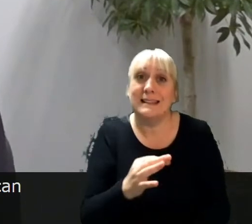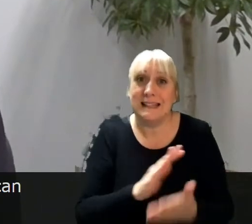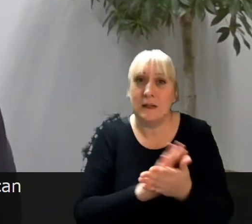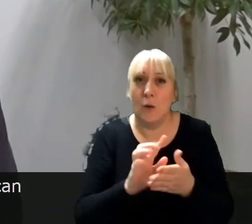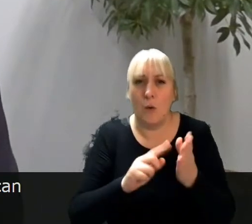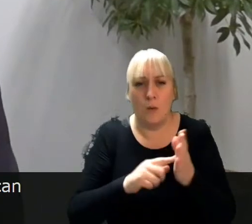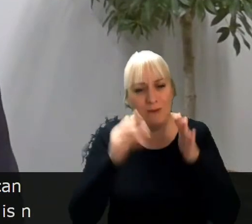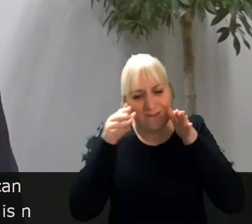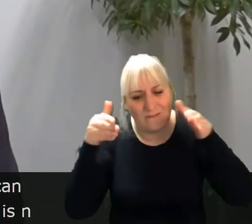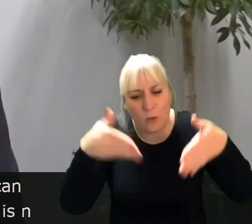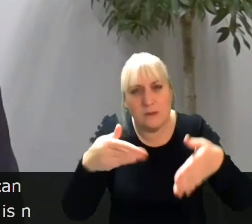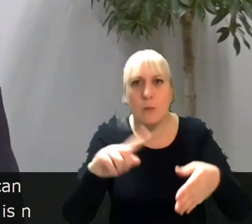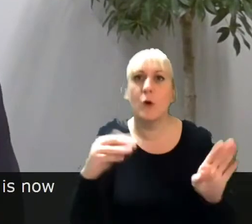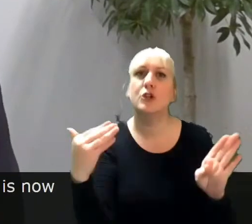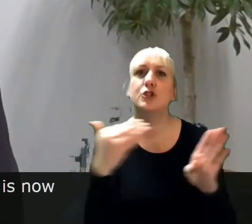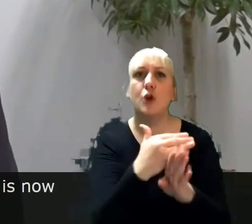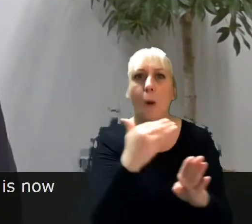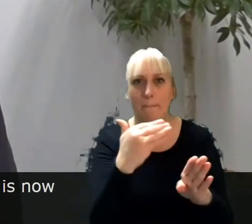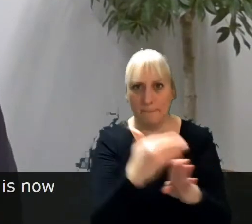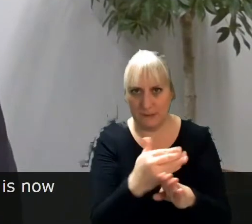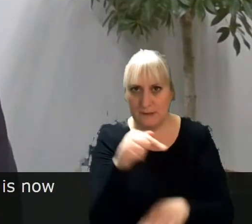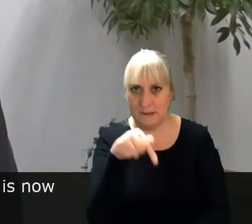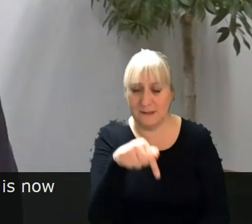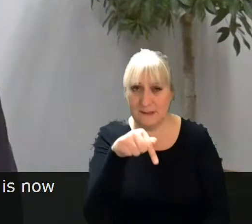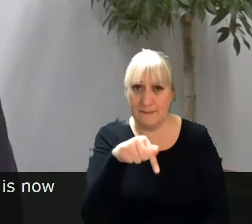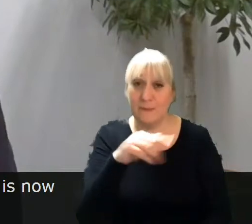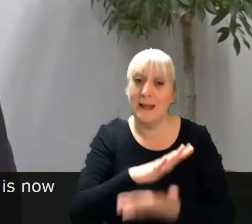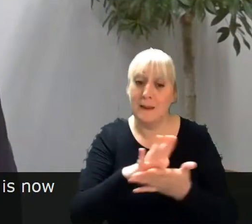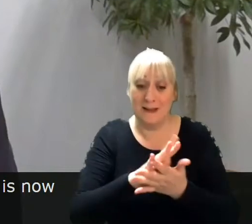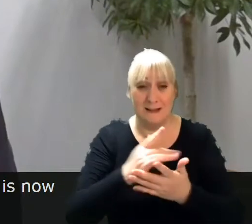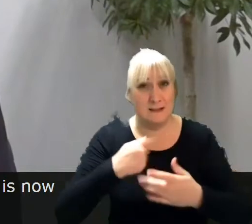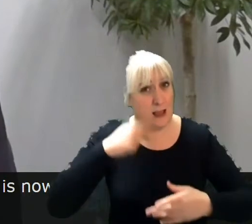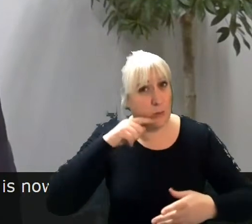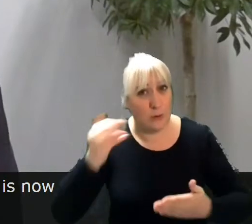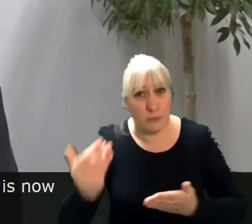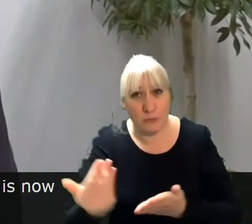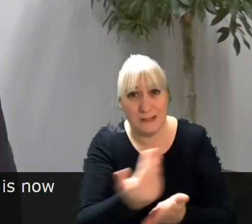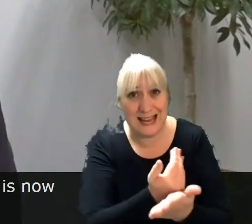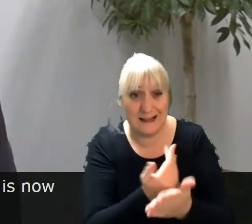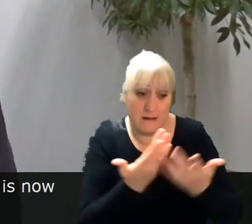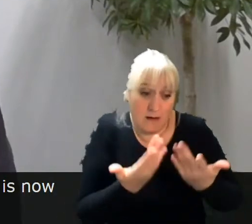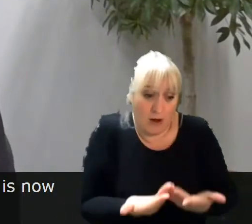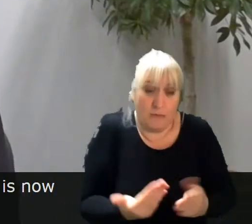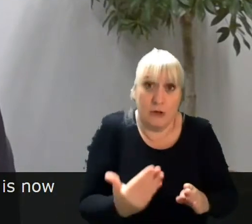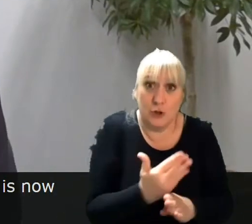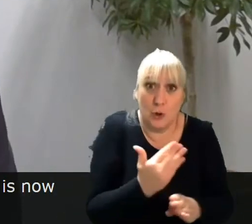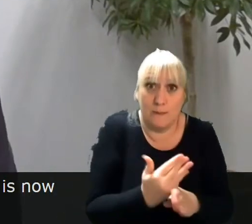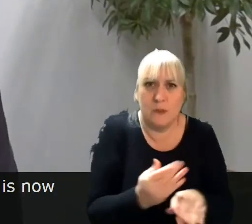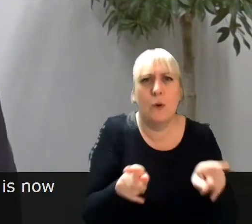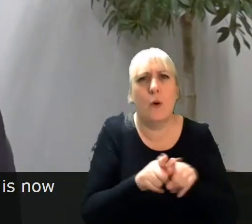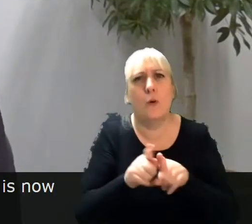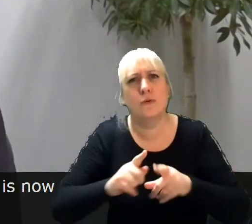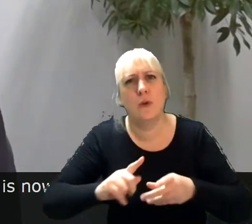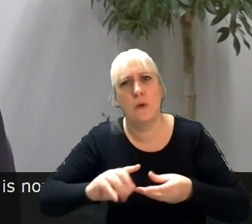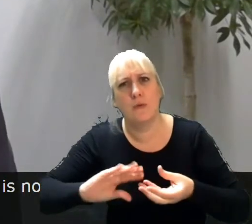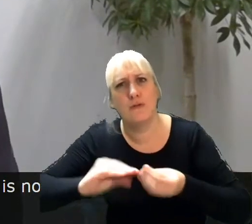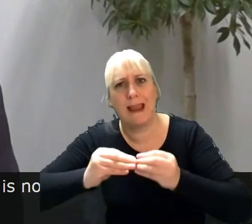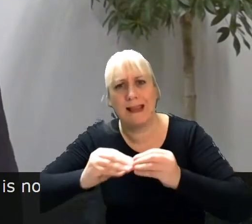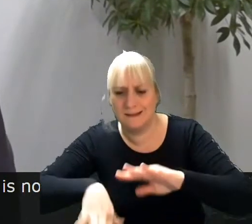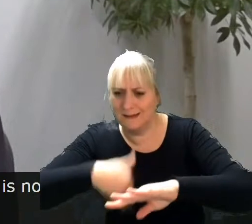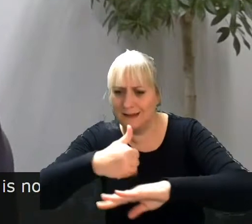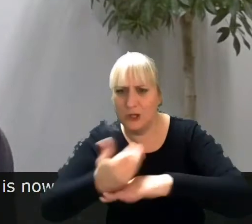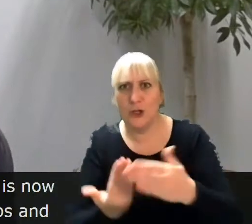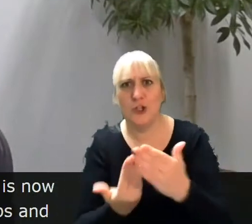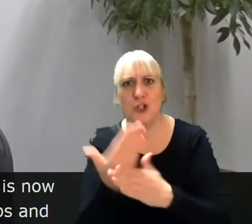This means doing everything in my power to protect existing jobs and to create as many new, high-quality ones